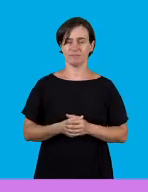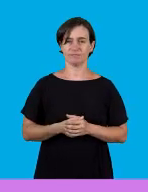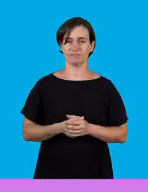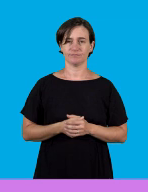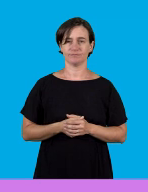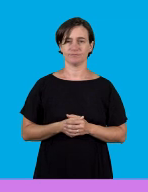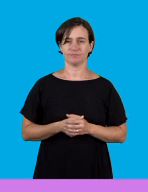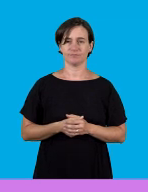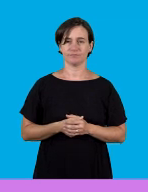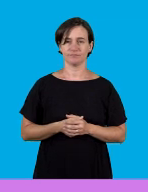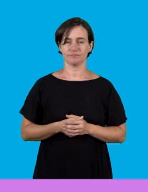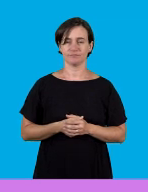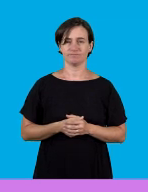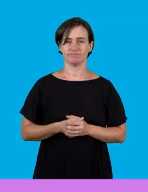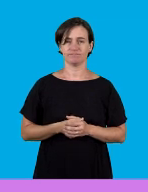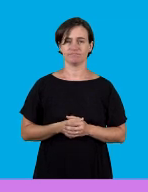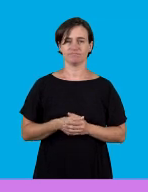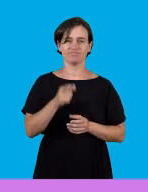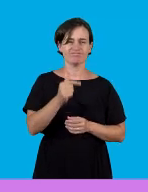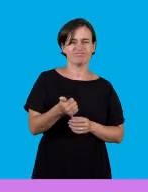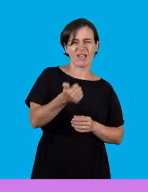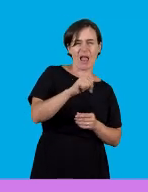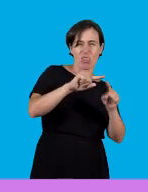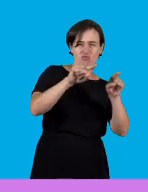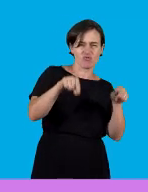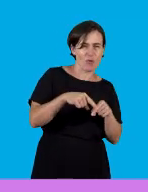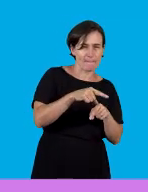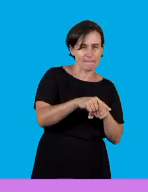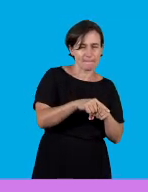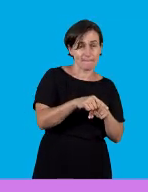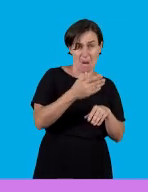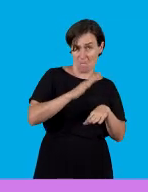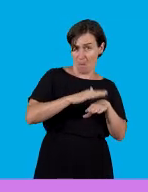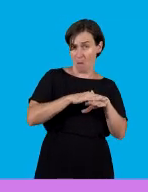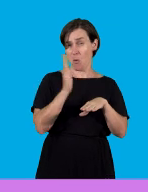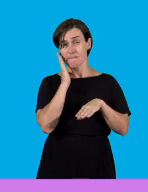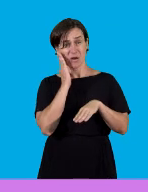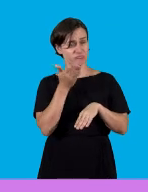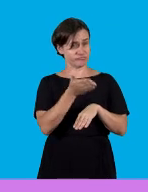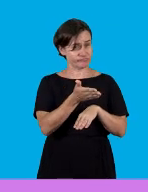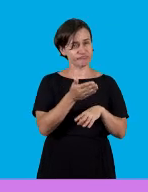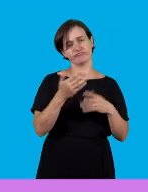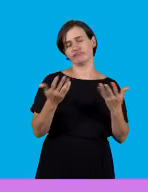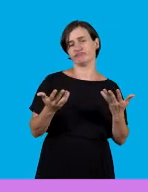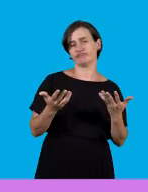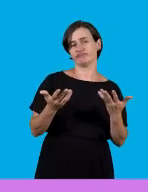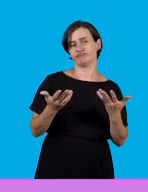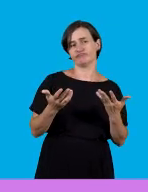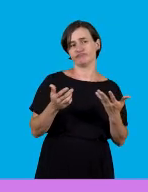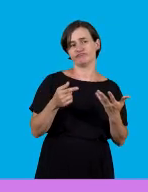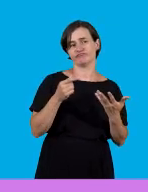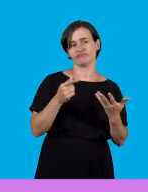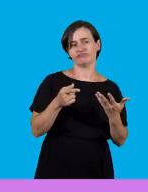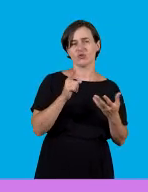bedroom number 2. Then we go to all the other rooms to check if do we still have more bedrooms in this house. So in this room we can see